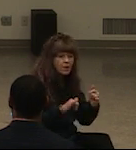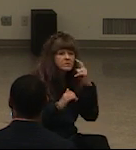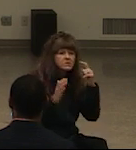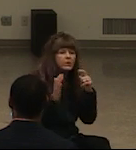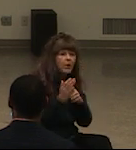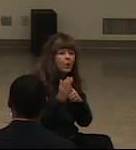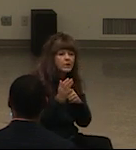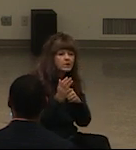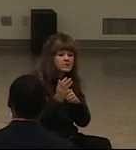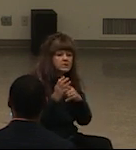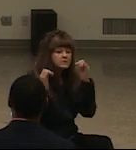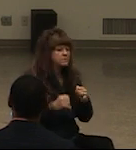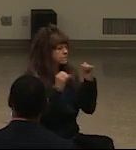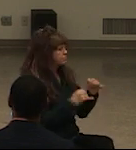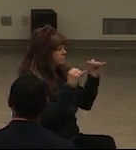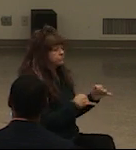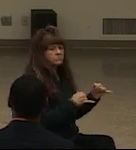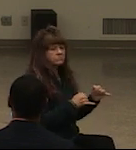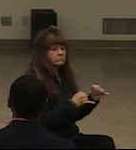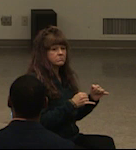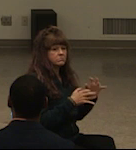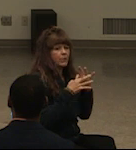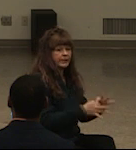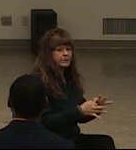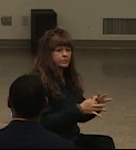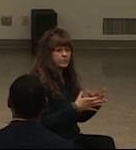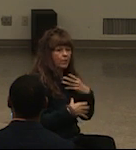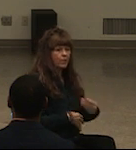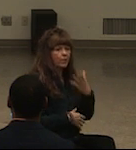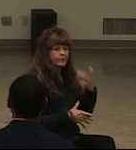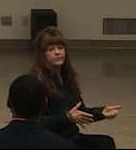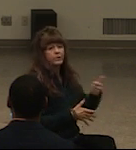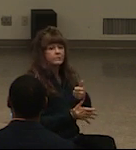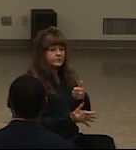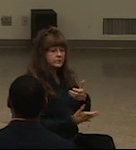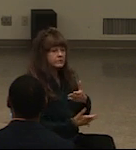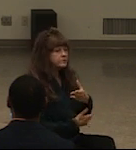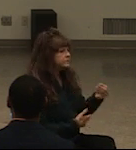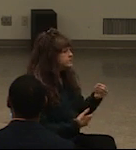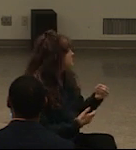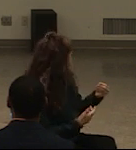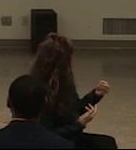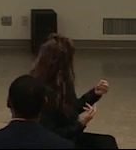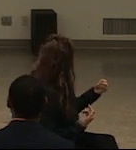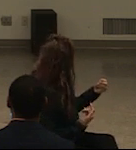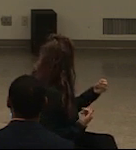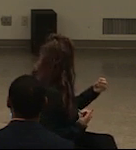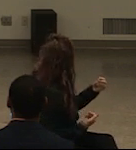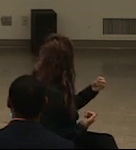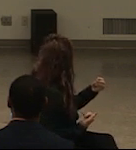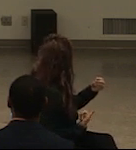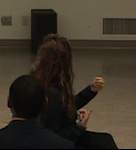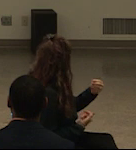whiteness, I get to be an individual. Where, right, where in my targeted identities and my queerness and others, I'm a member of a community, right?